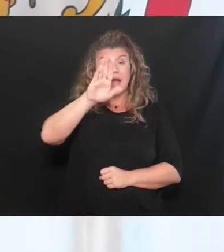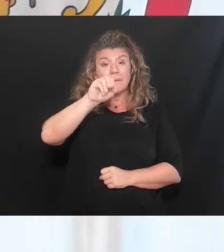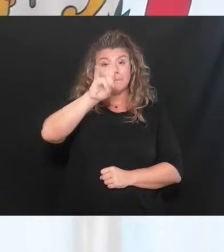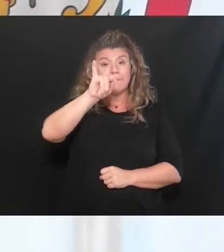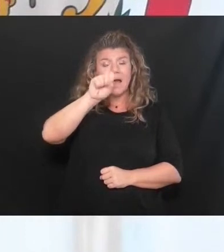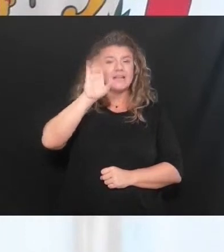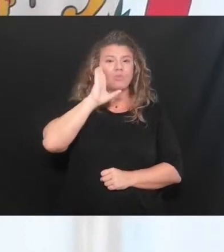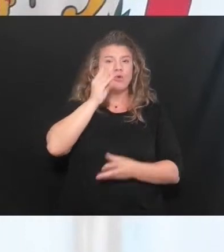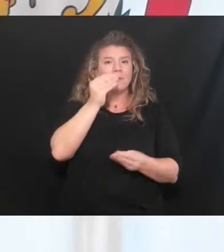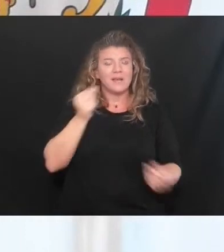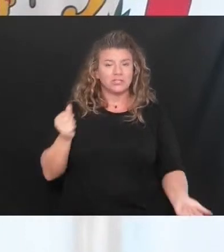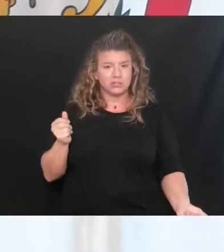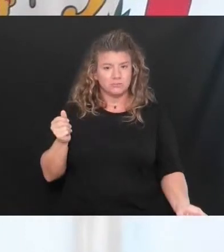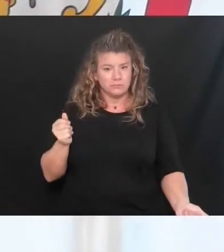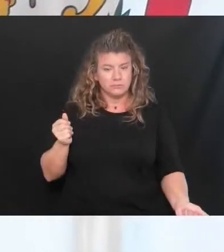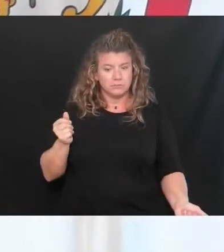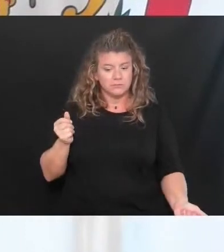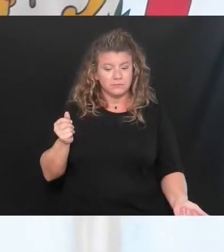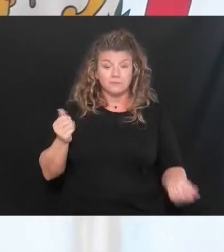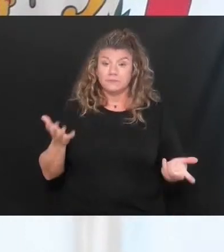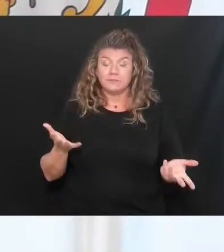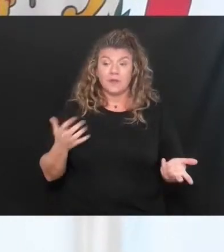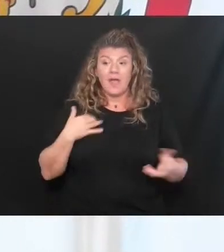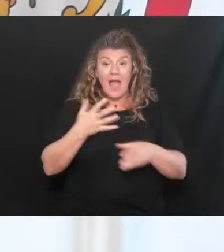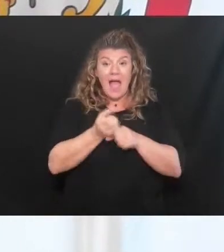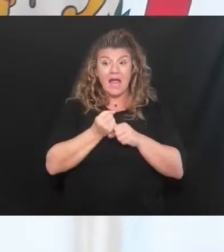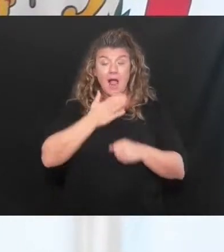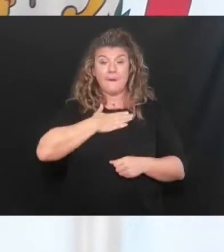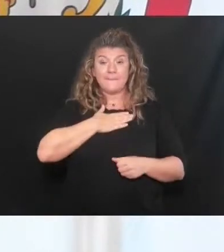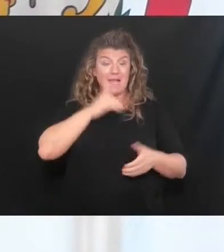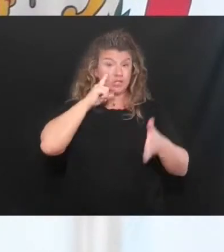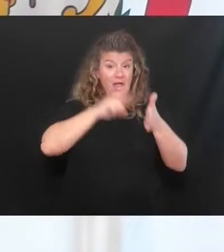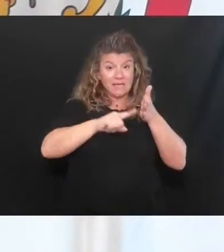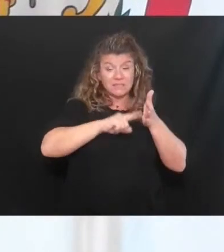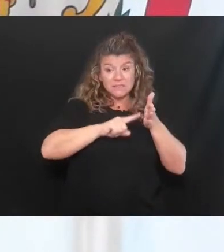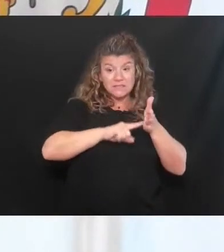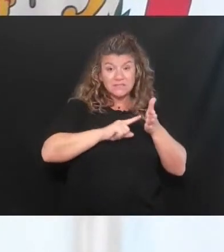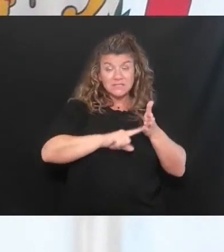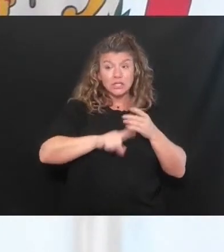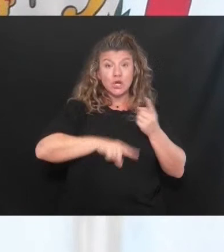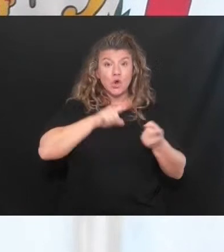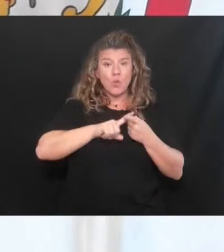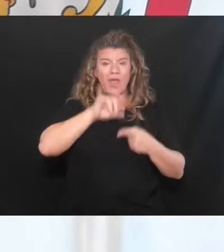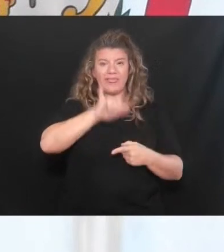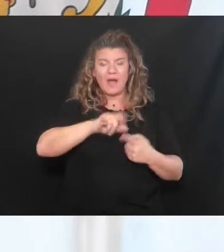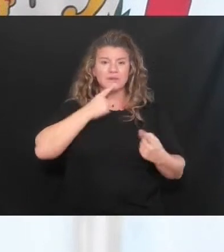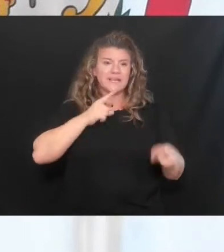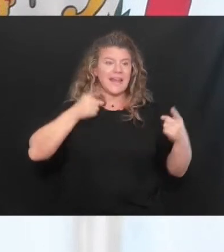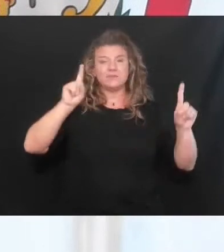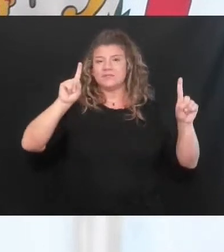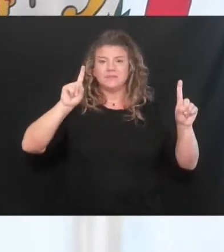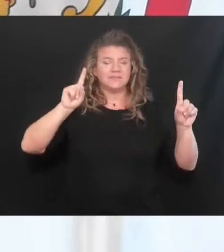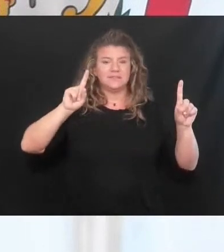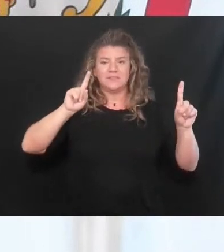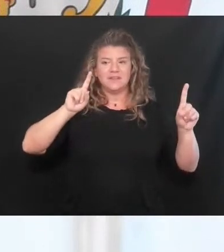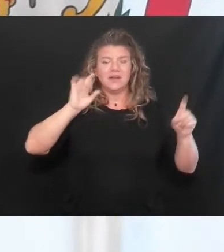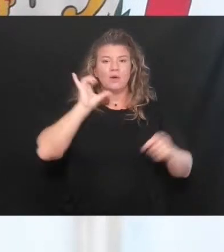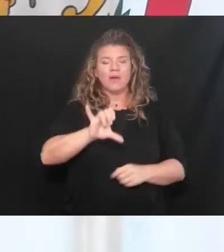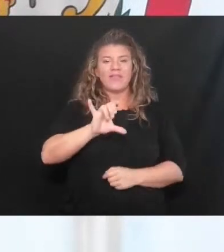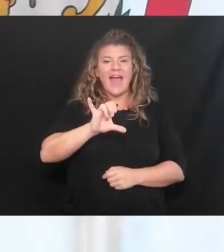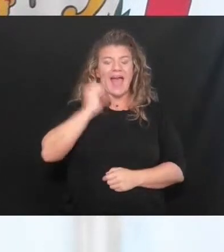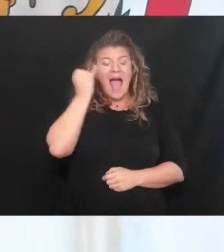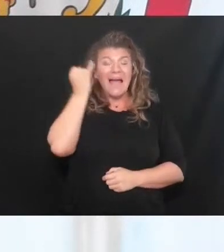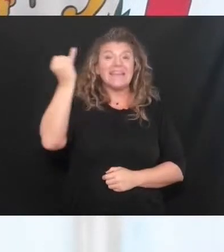diminish. I got my antibodies checked right off the get-go when all this came out, when we came out with